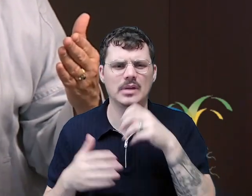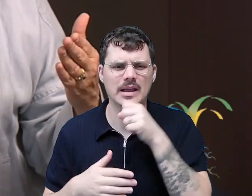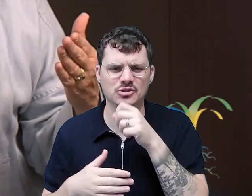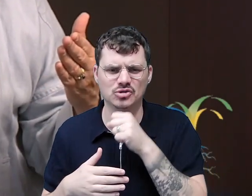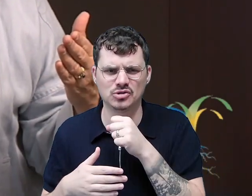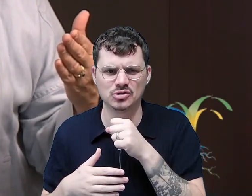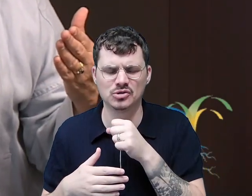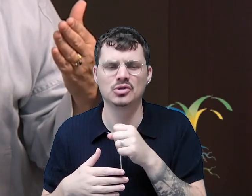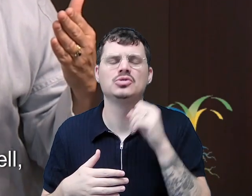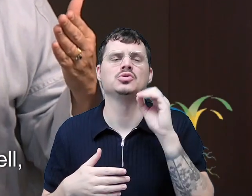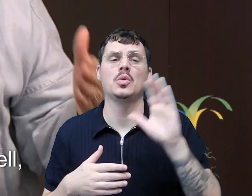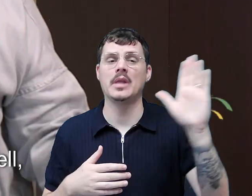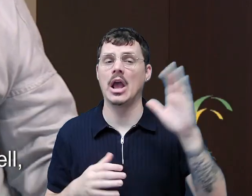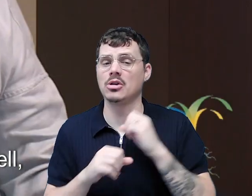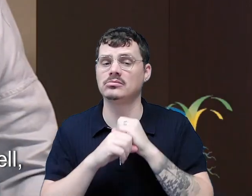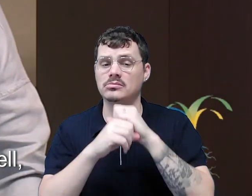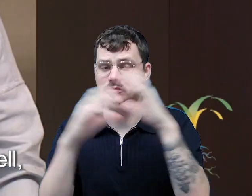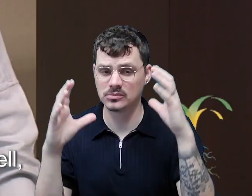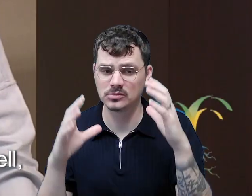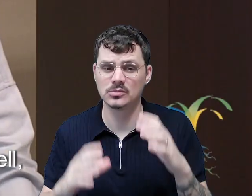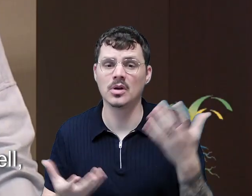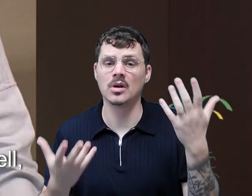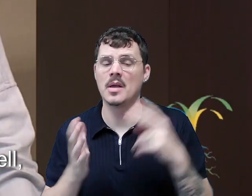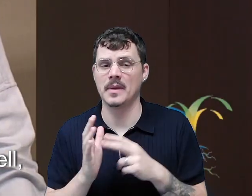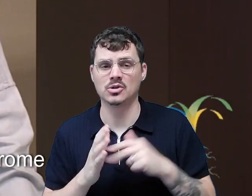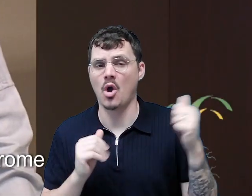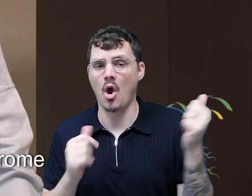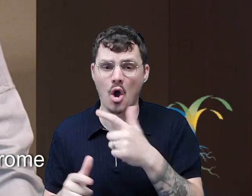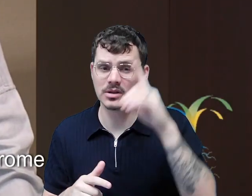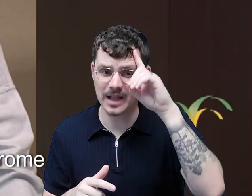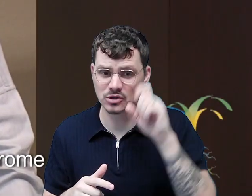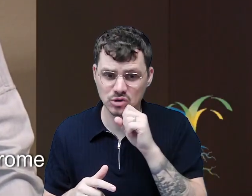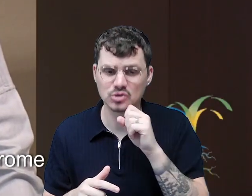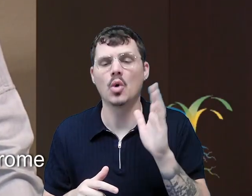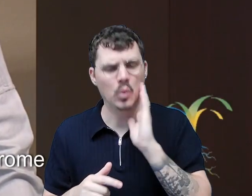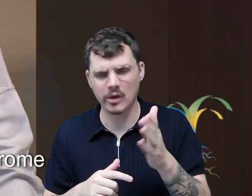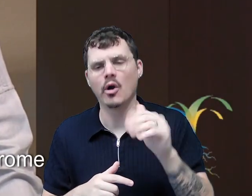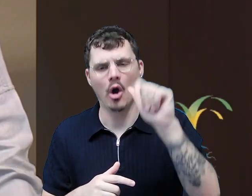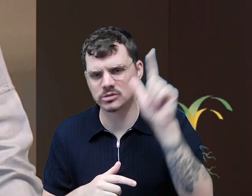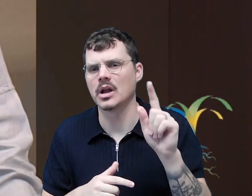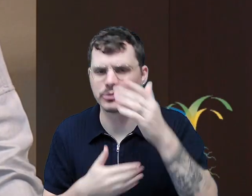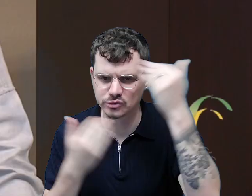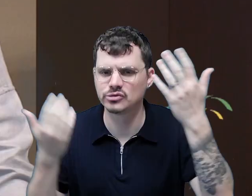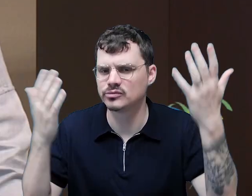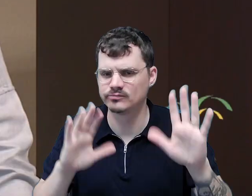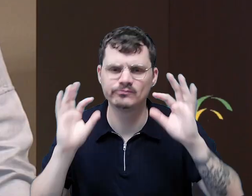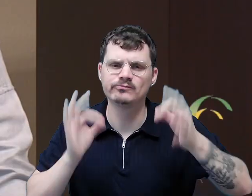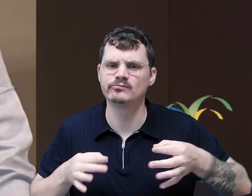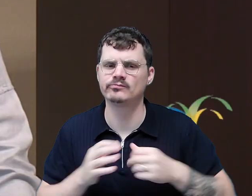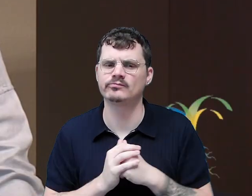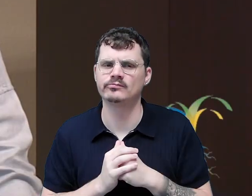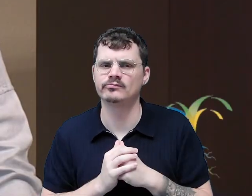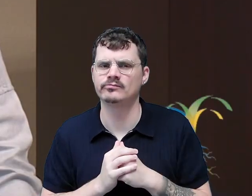were. So the conclusion was that, well, therefore, everybody with Down syndrome gets Alzheimer's